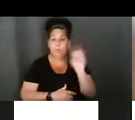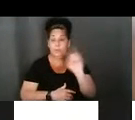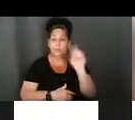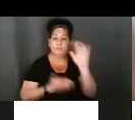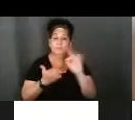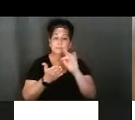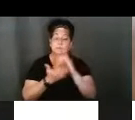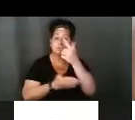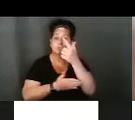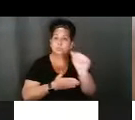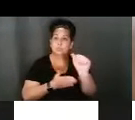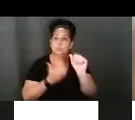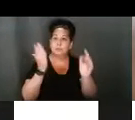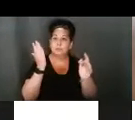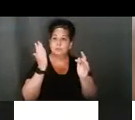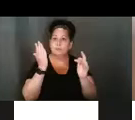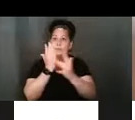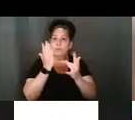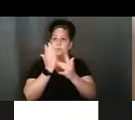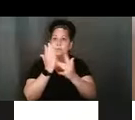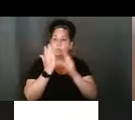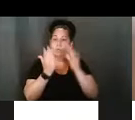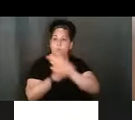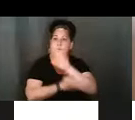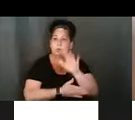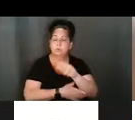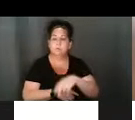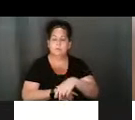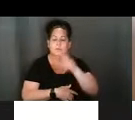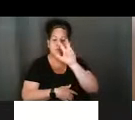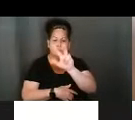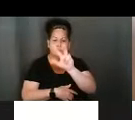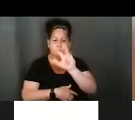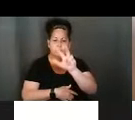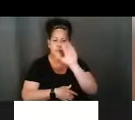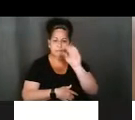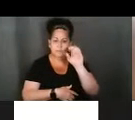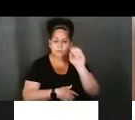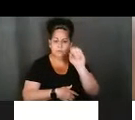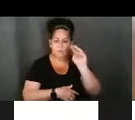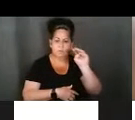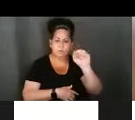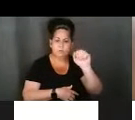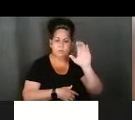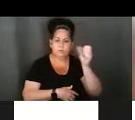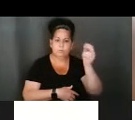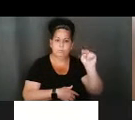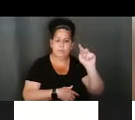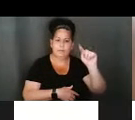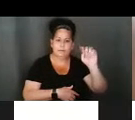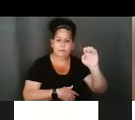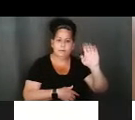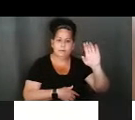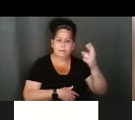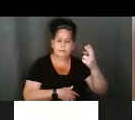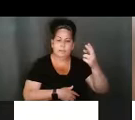College. And I believe the physical address is 3300 Macon Tech Drive. Mrs. Richardson,